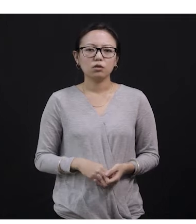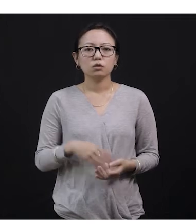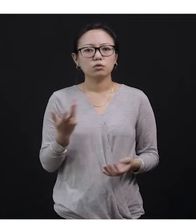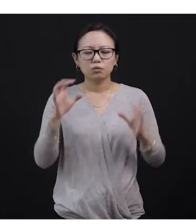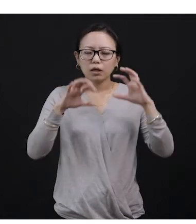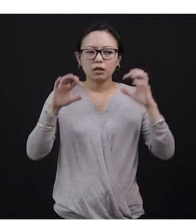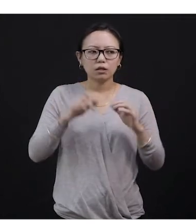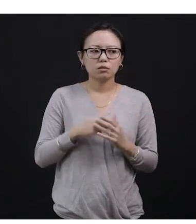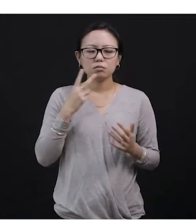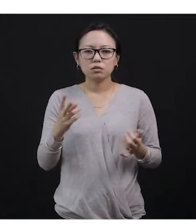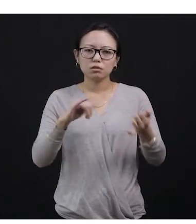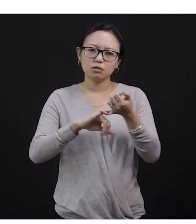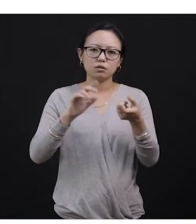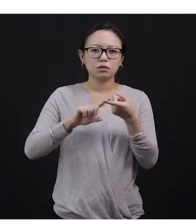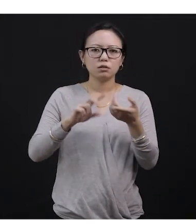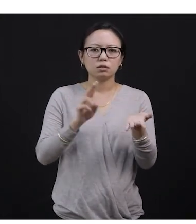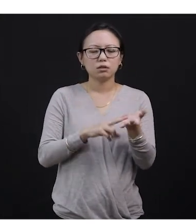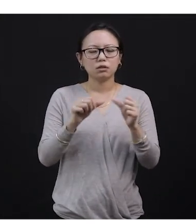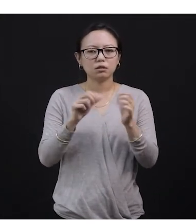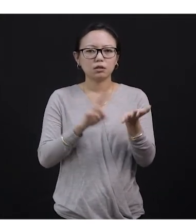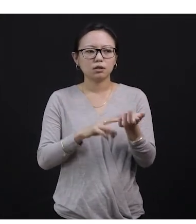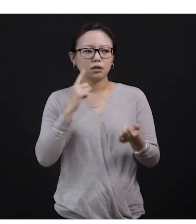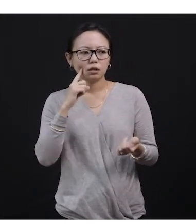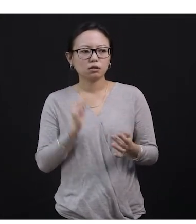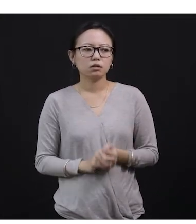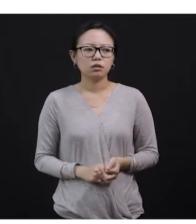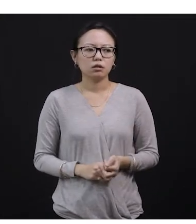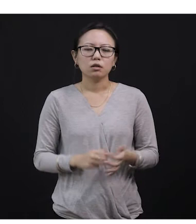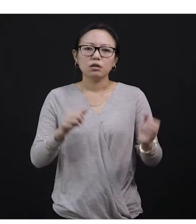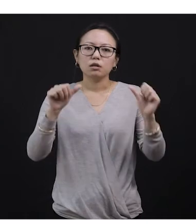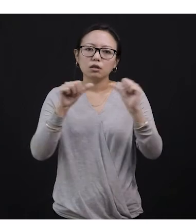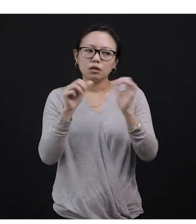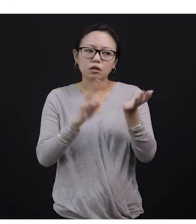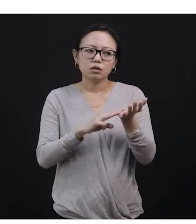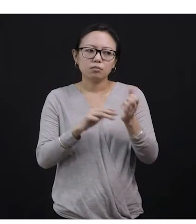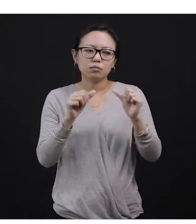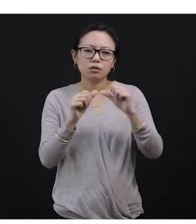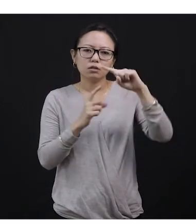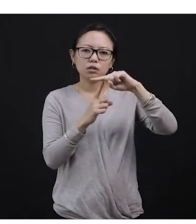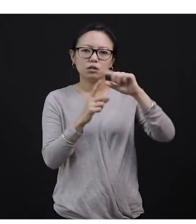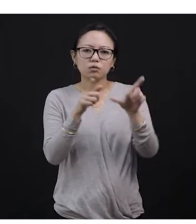Senani, okay? Now there were also Amatyas. Amatyas also advised the king,